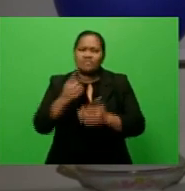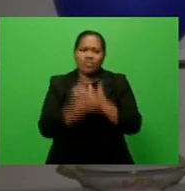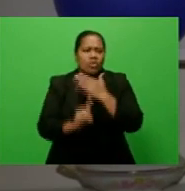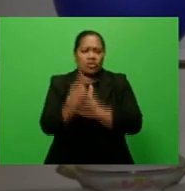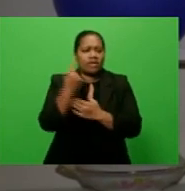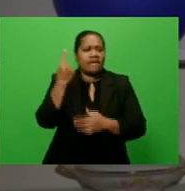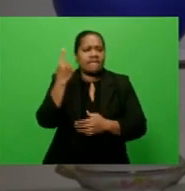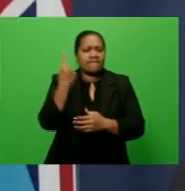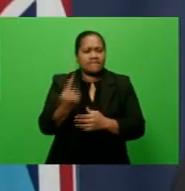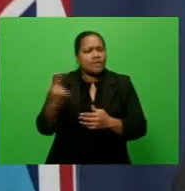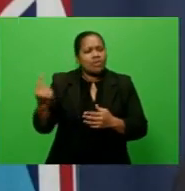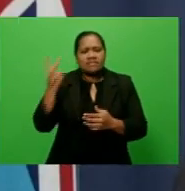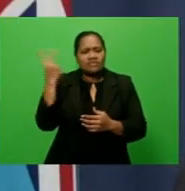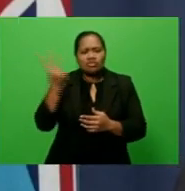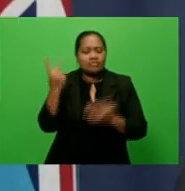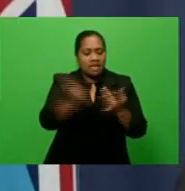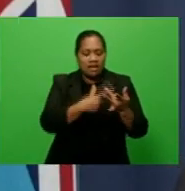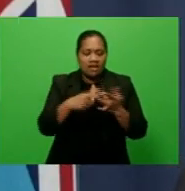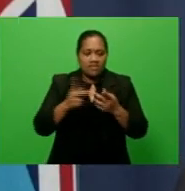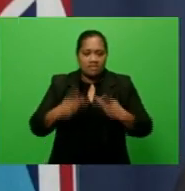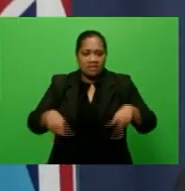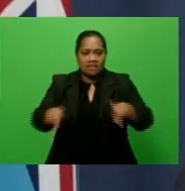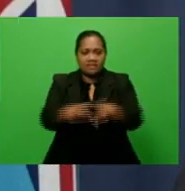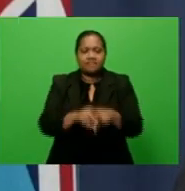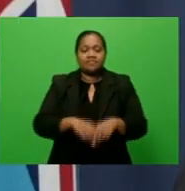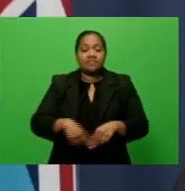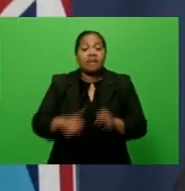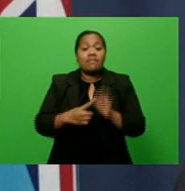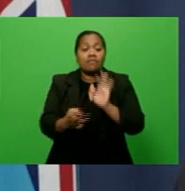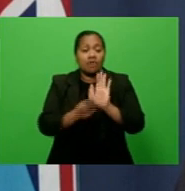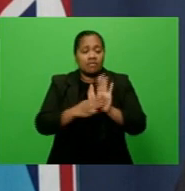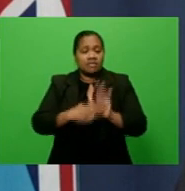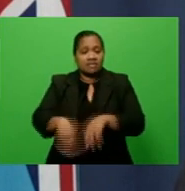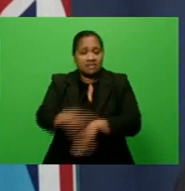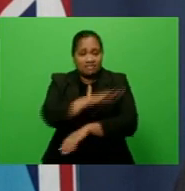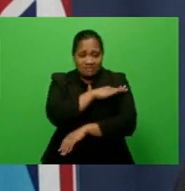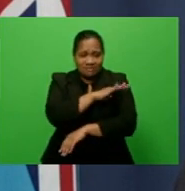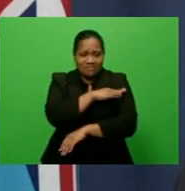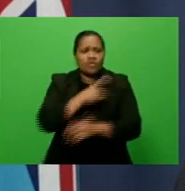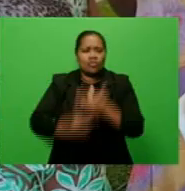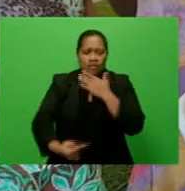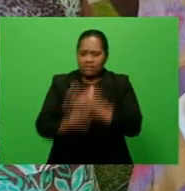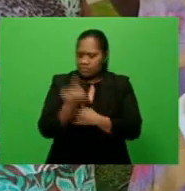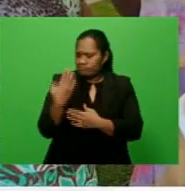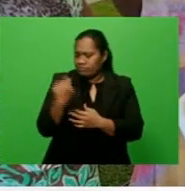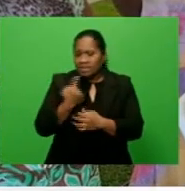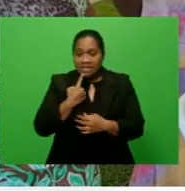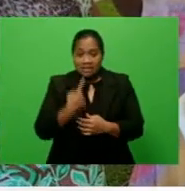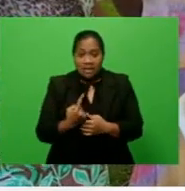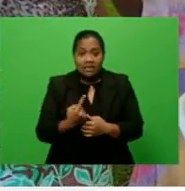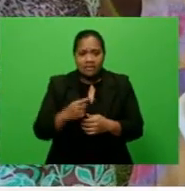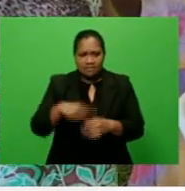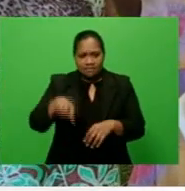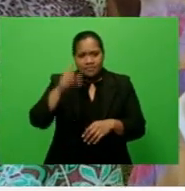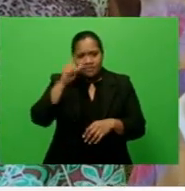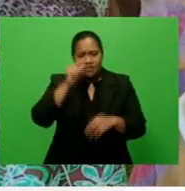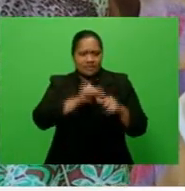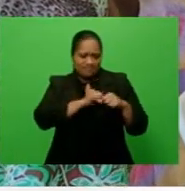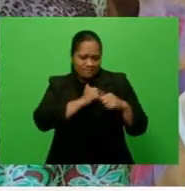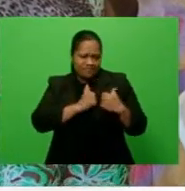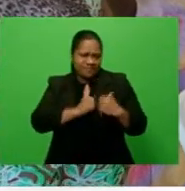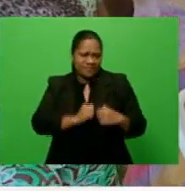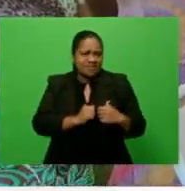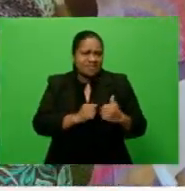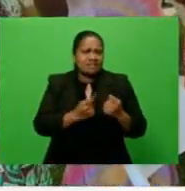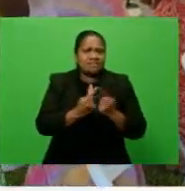but in other places. Prime Minister Vorengen Bainimarama recently stated that Fijian heart aches with the new